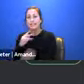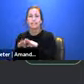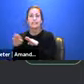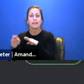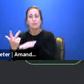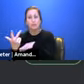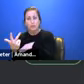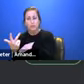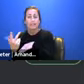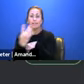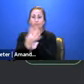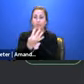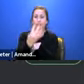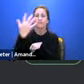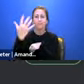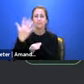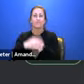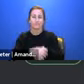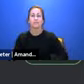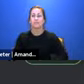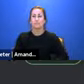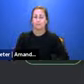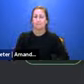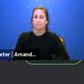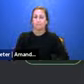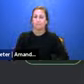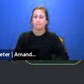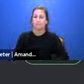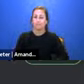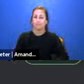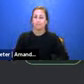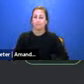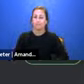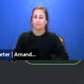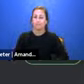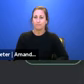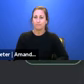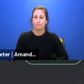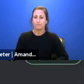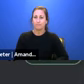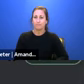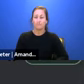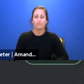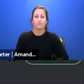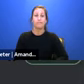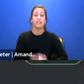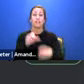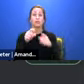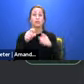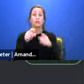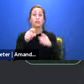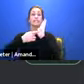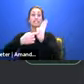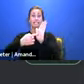darker blue being phase four for construction, and this yellow gold color here, five for complete. So this will be